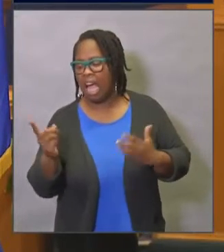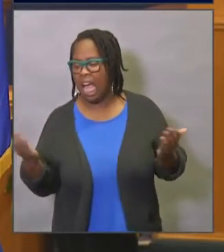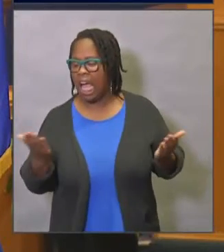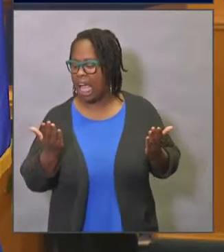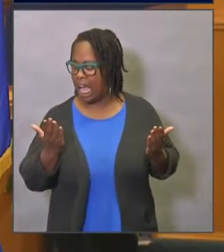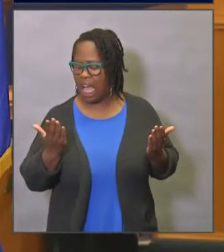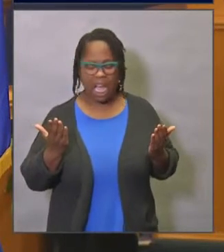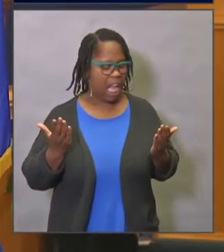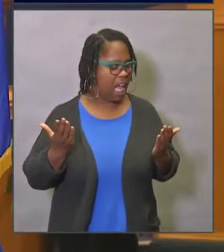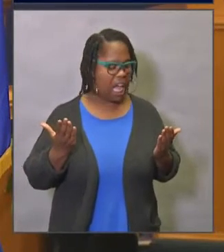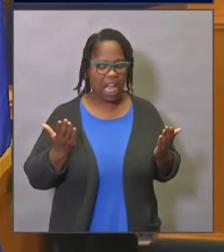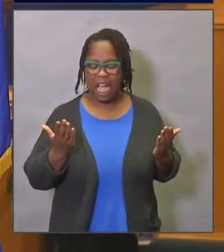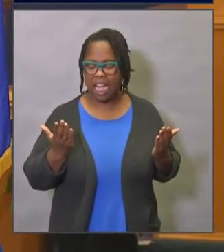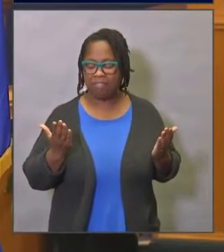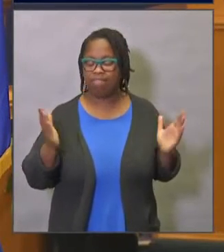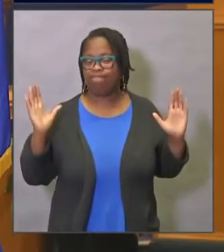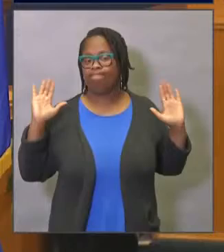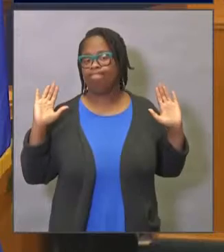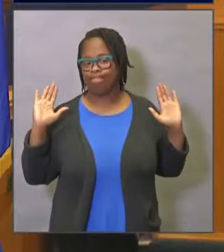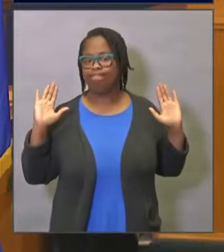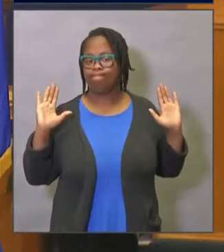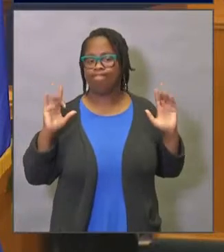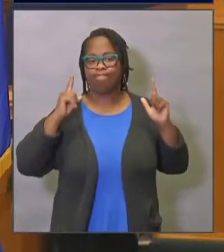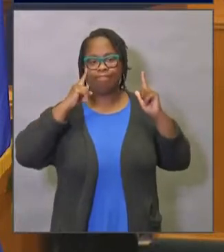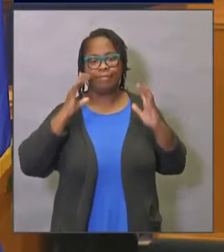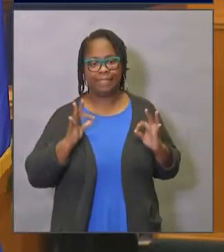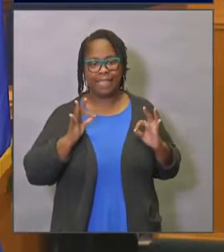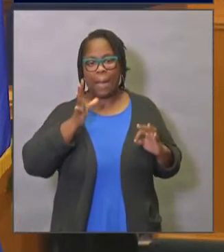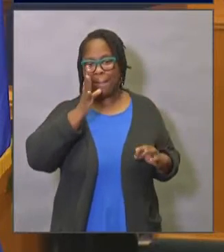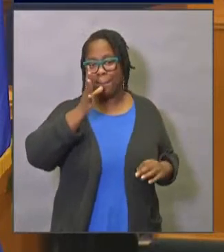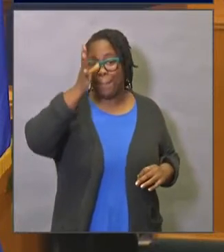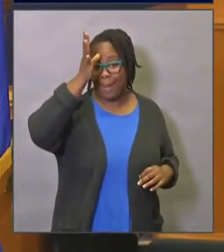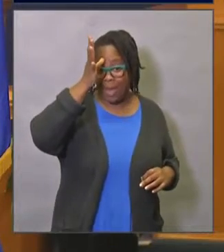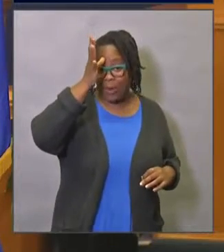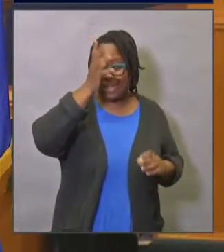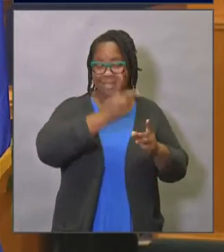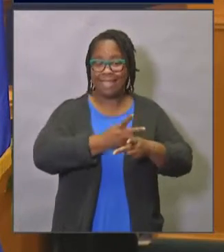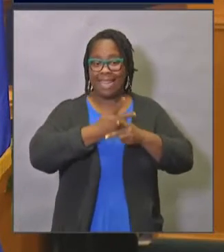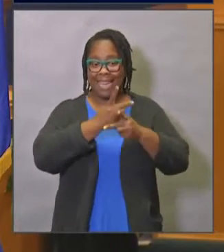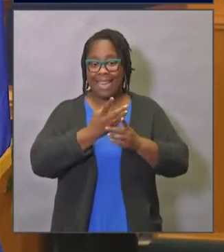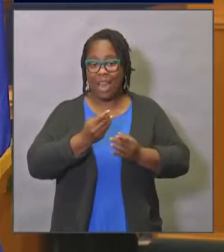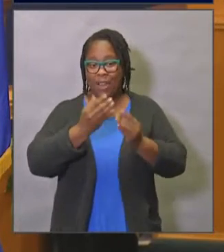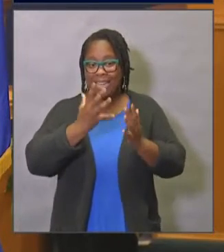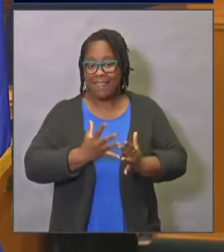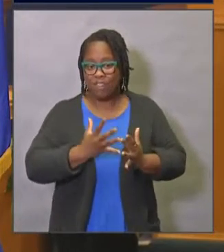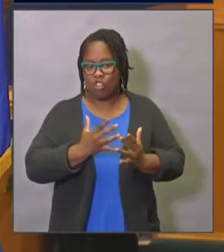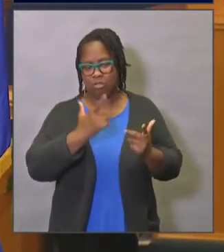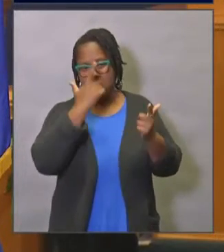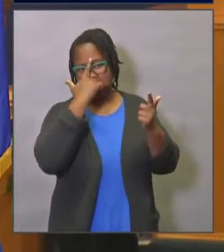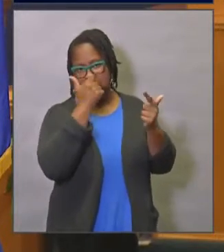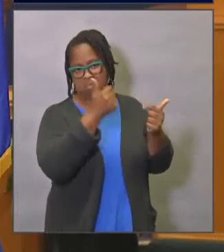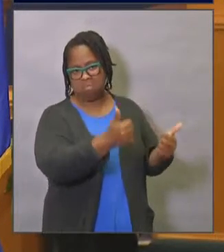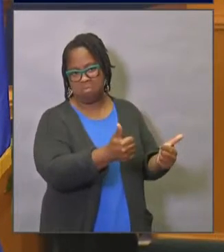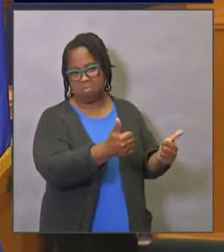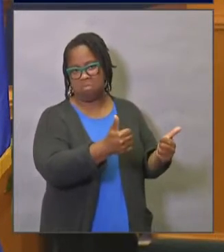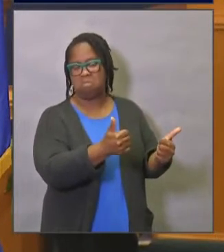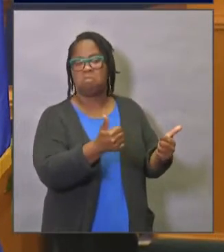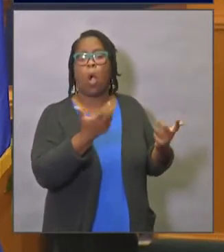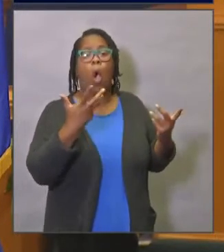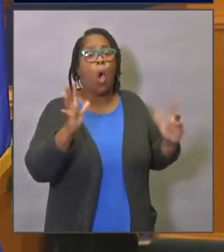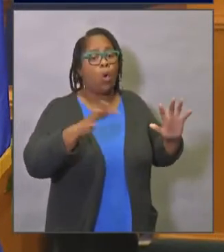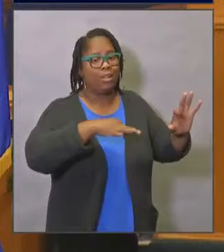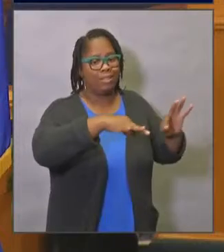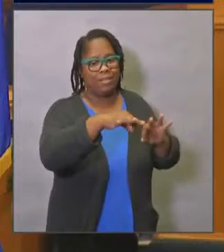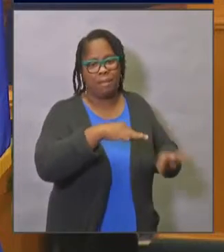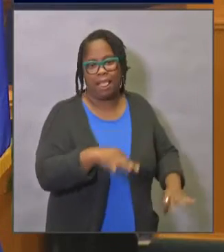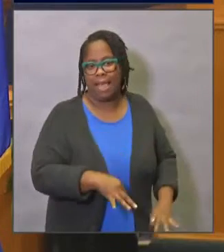allow parents and caregivers to have the option after knowing that we've outlined the risk.